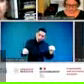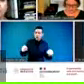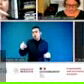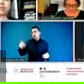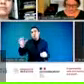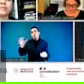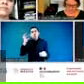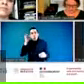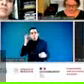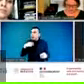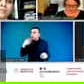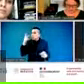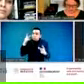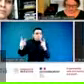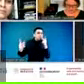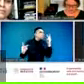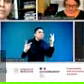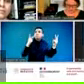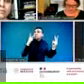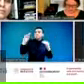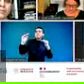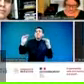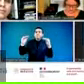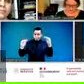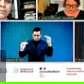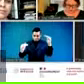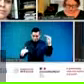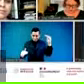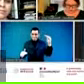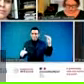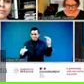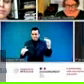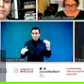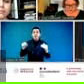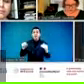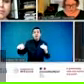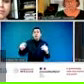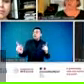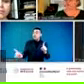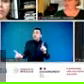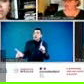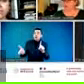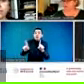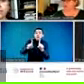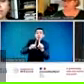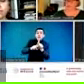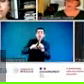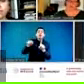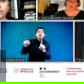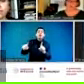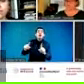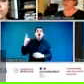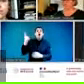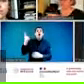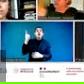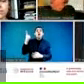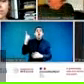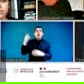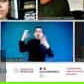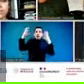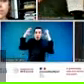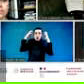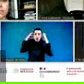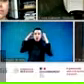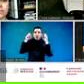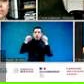print news. In employment as well, most employees in the media, such as radio and TV, are male, with the females